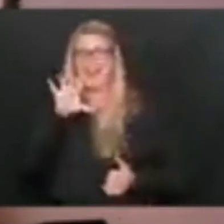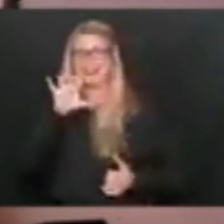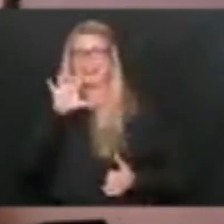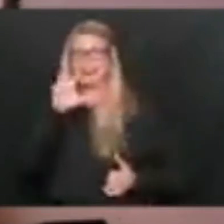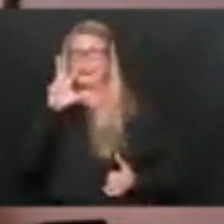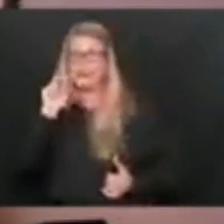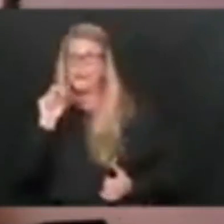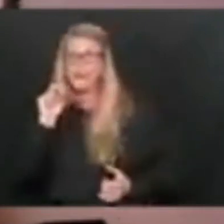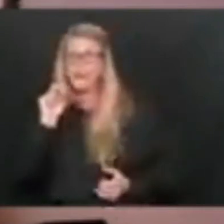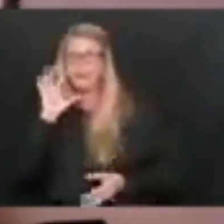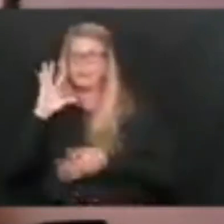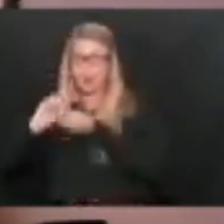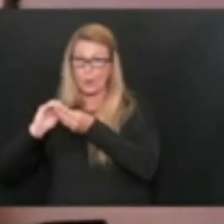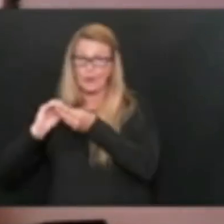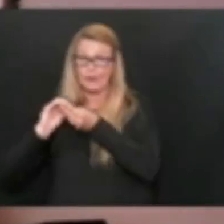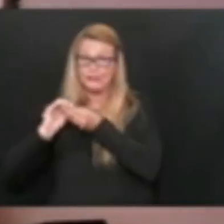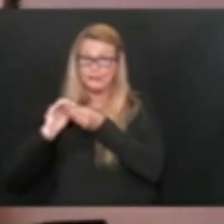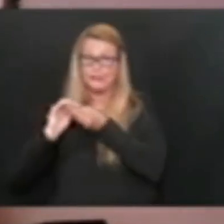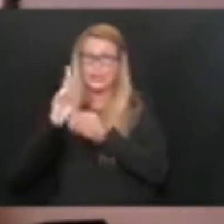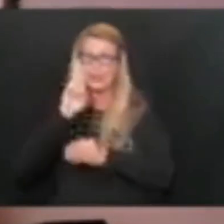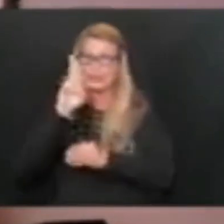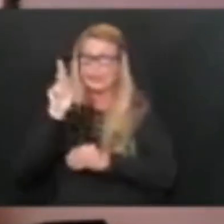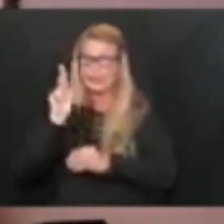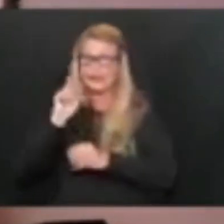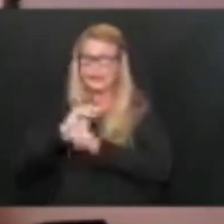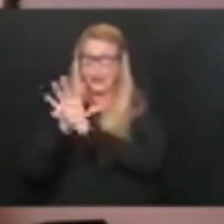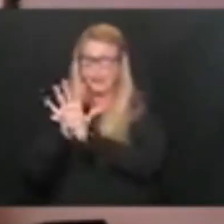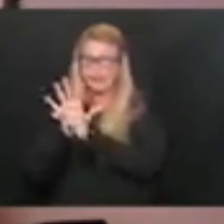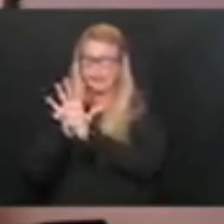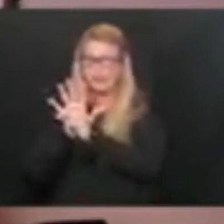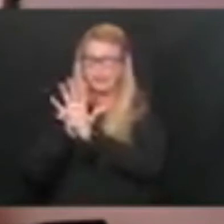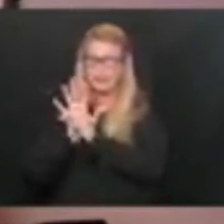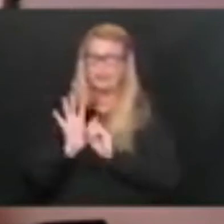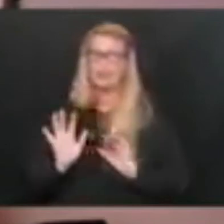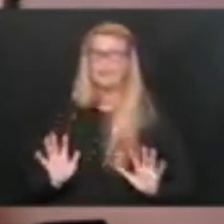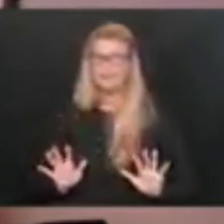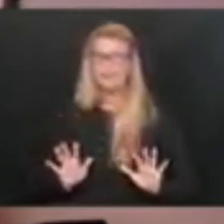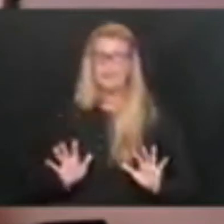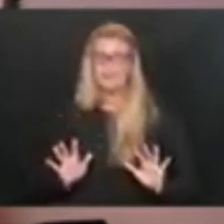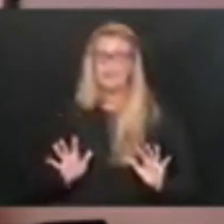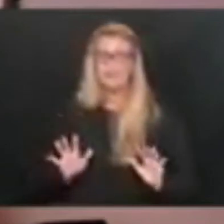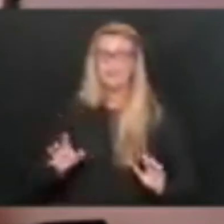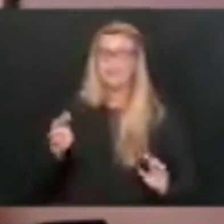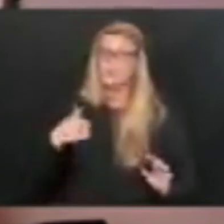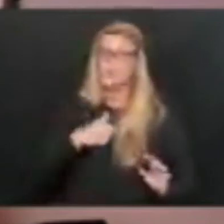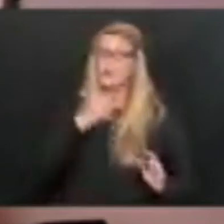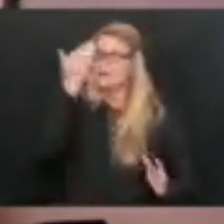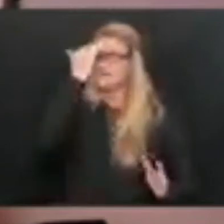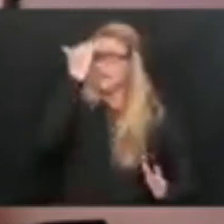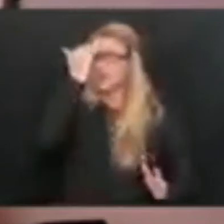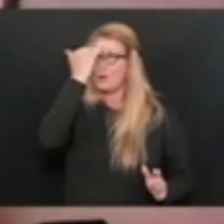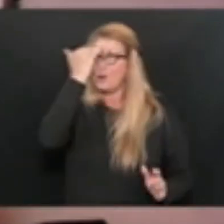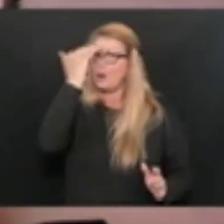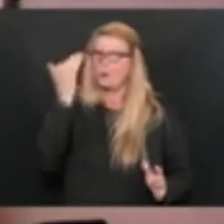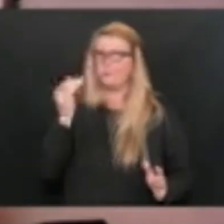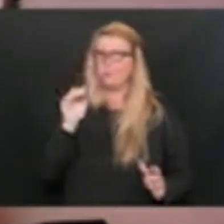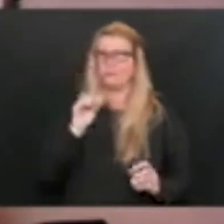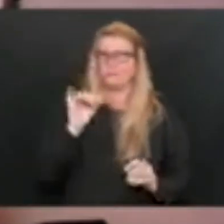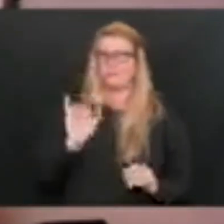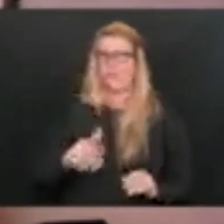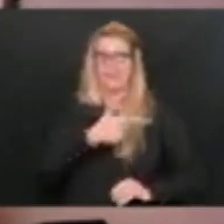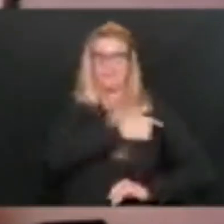930 cases of the United Kingdom variant. We also know that the vaccines that we give